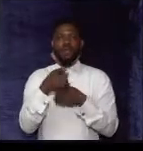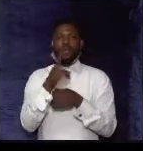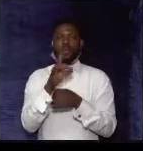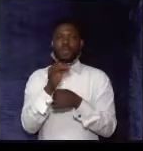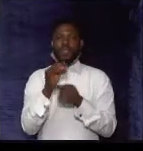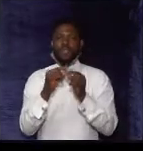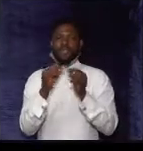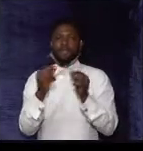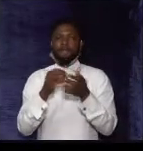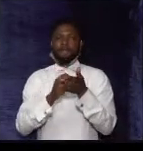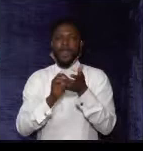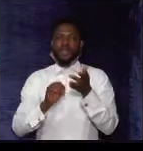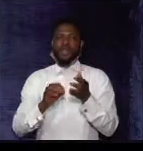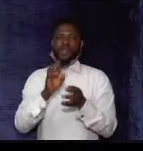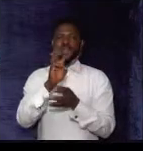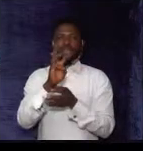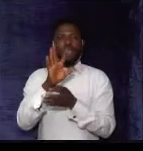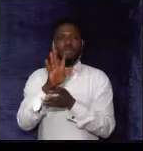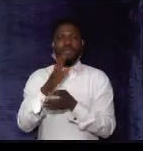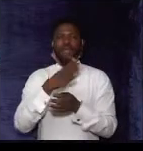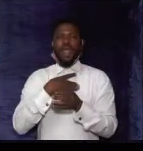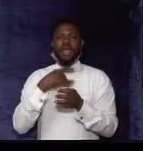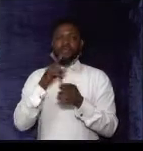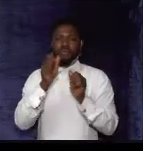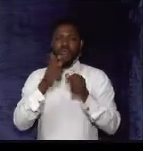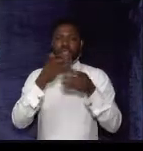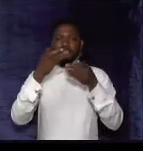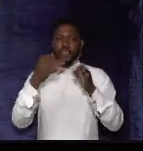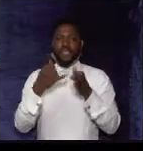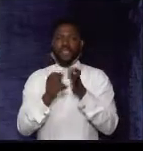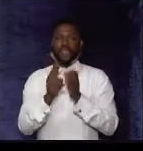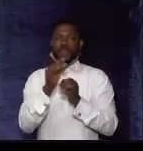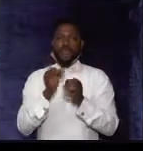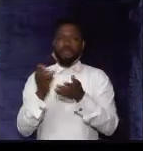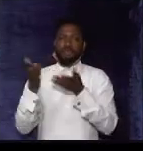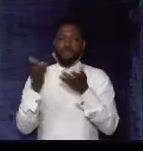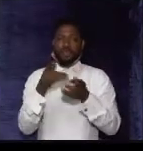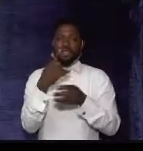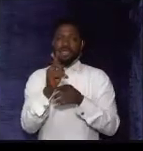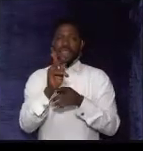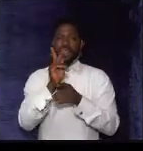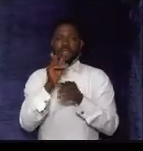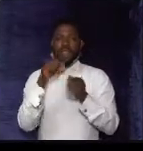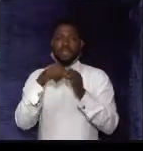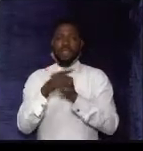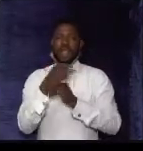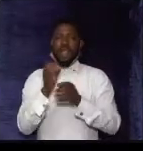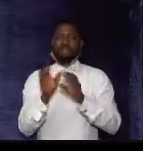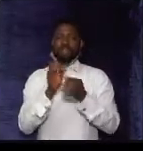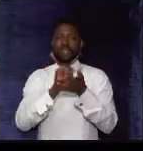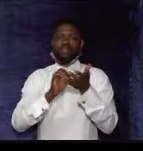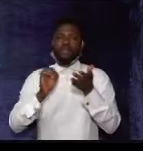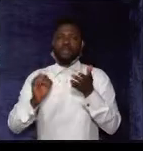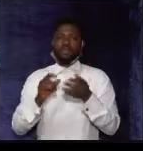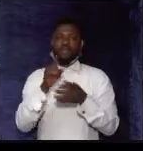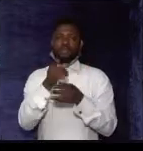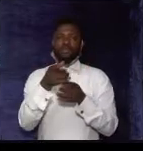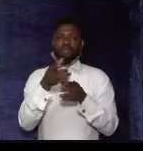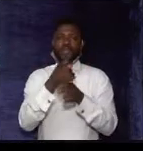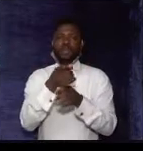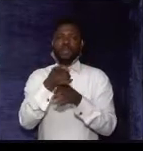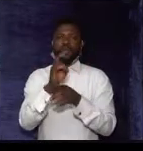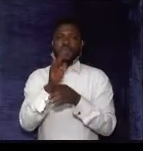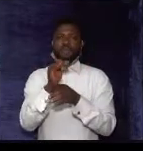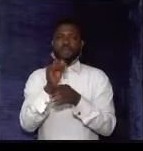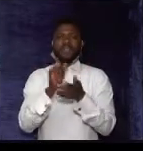you have 180 degrees minus 65. And then you can finish it up by bringing the K down and doing the subtraction. You'll